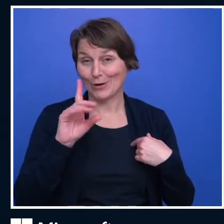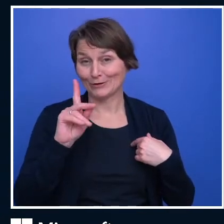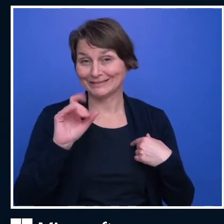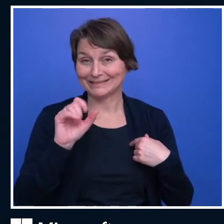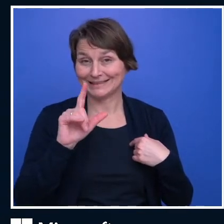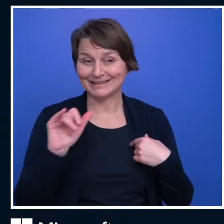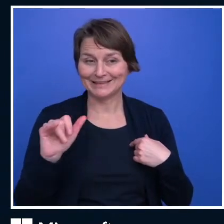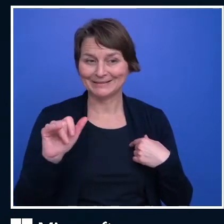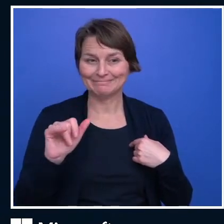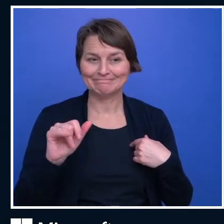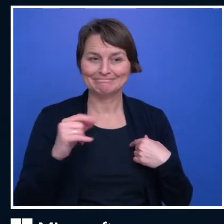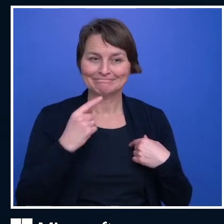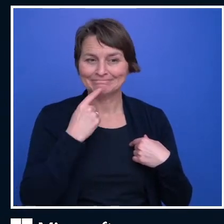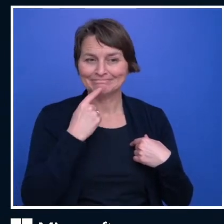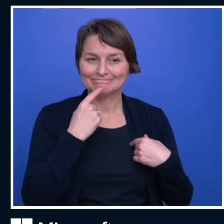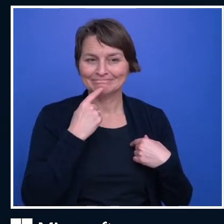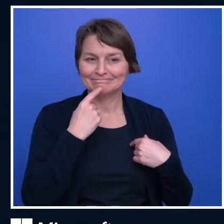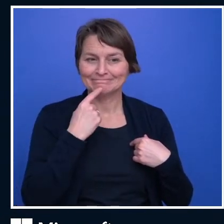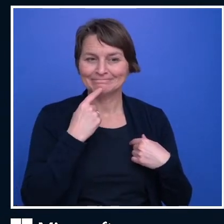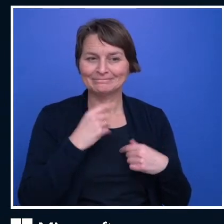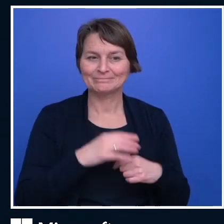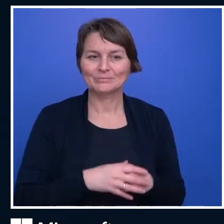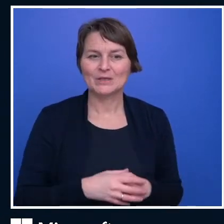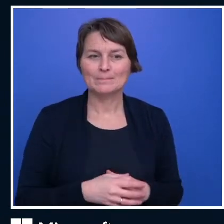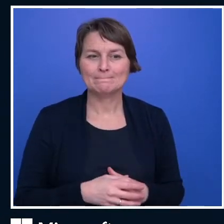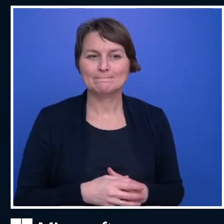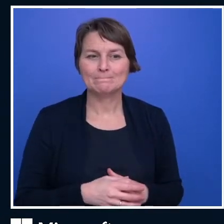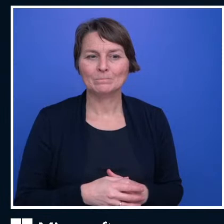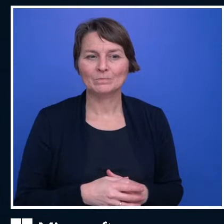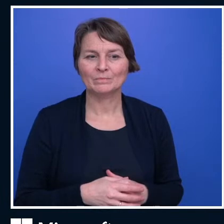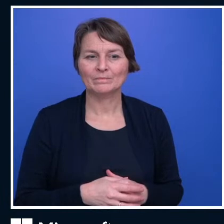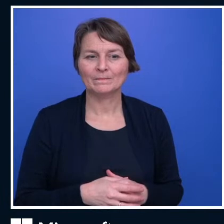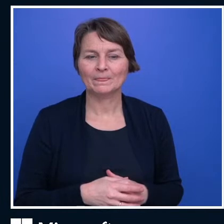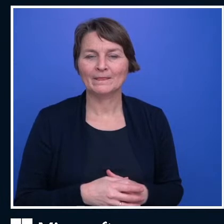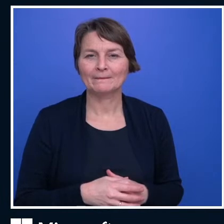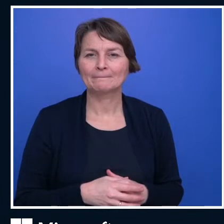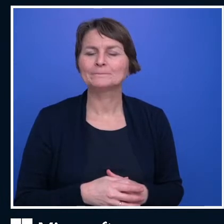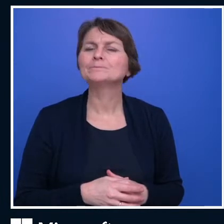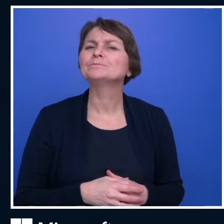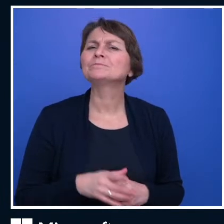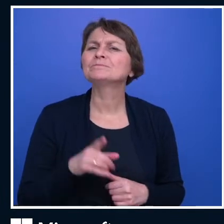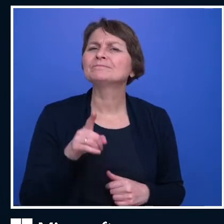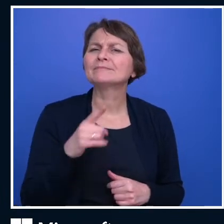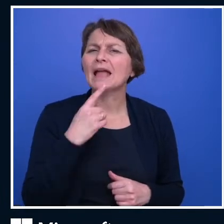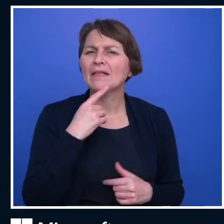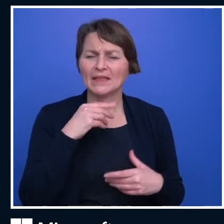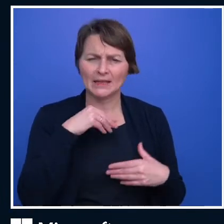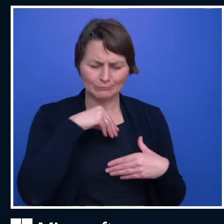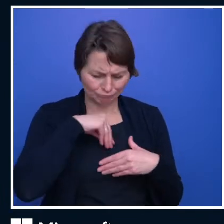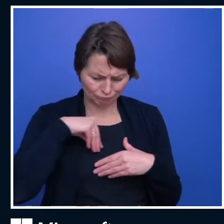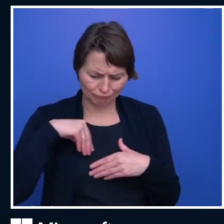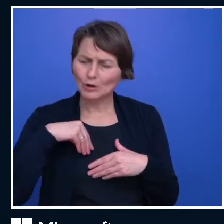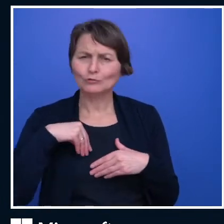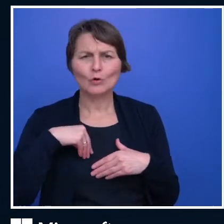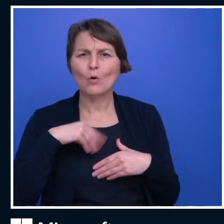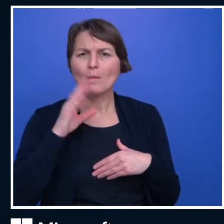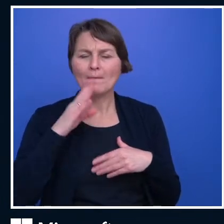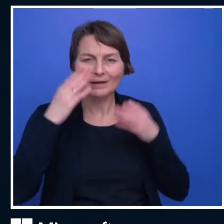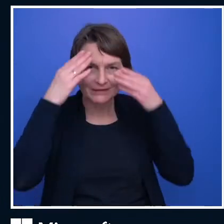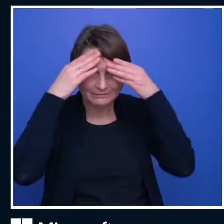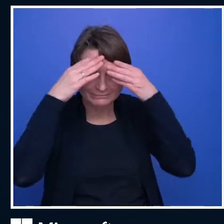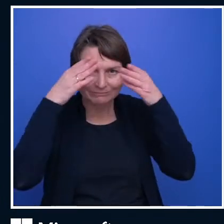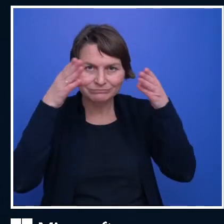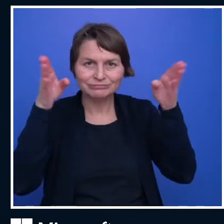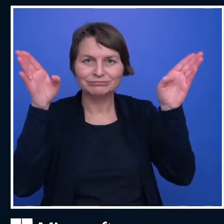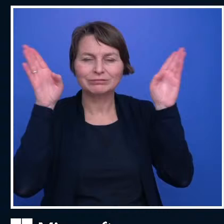don't really think that there's any characteristic you need other than kind of having a growth mindset, like the desire and passion to